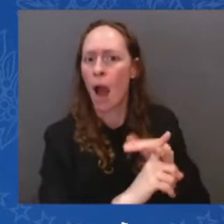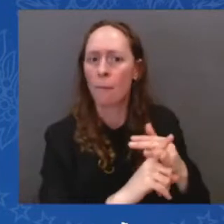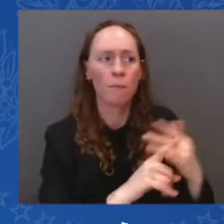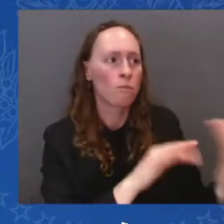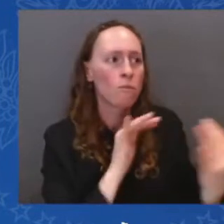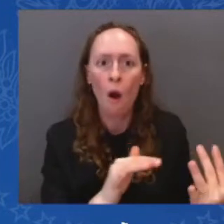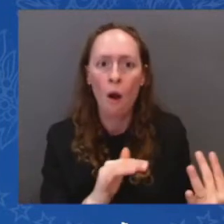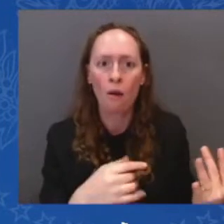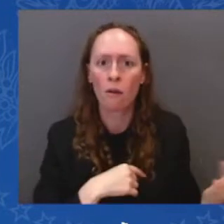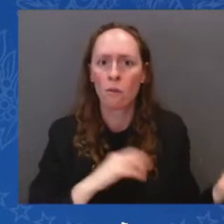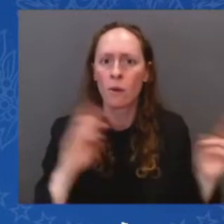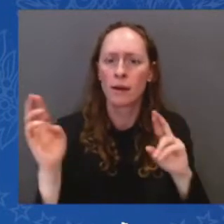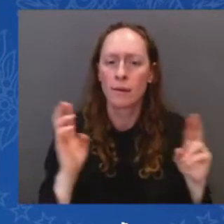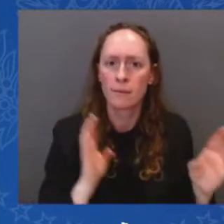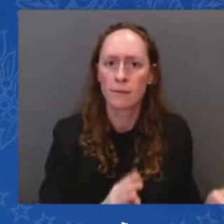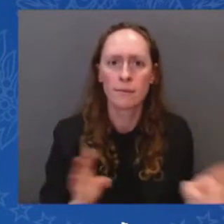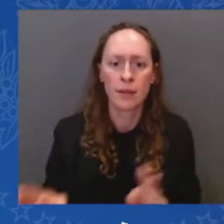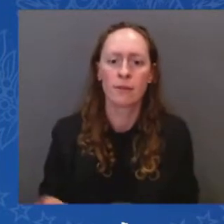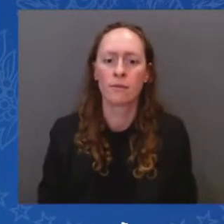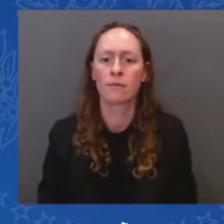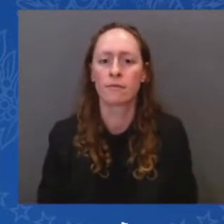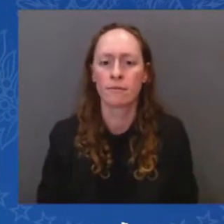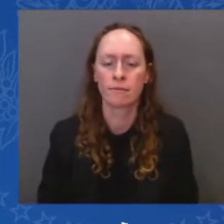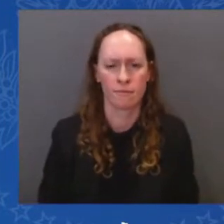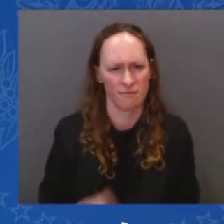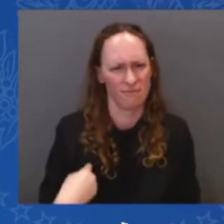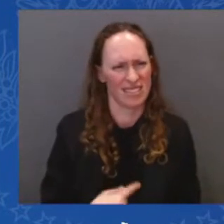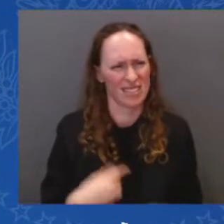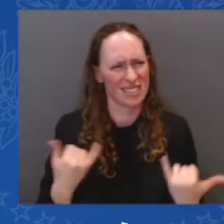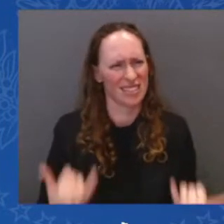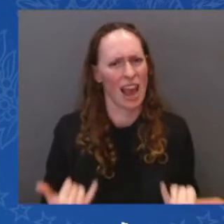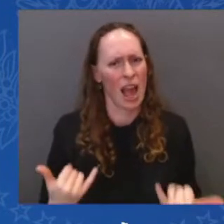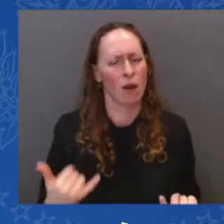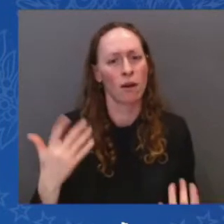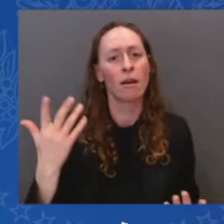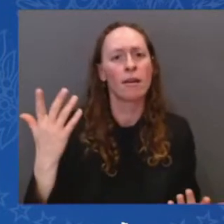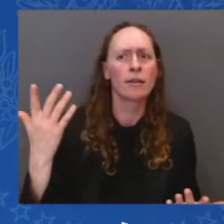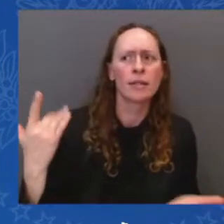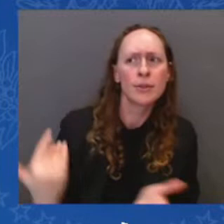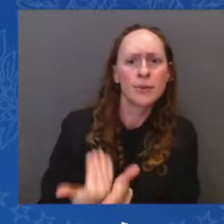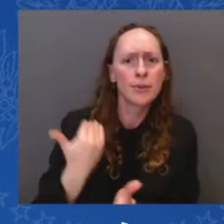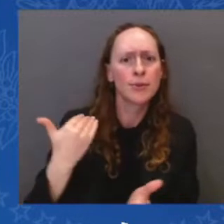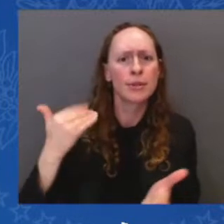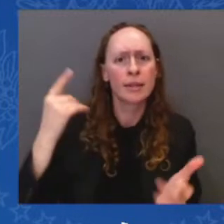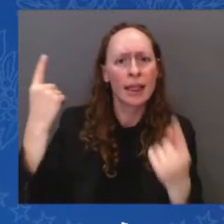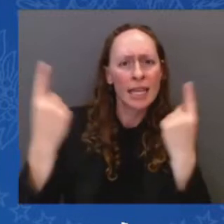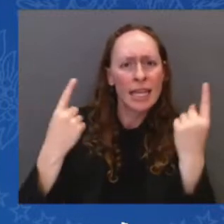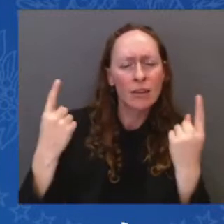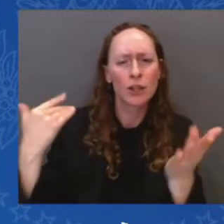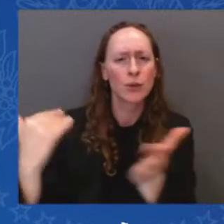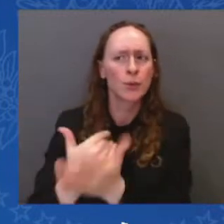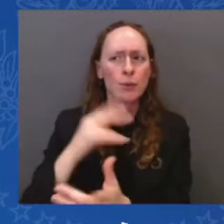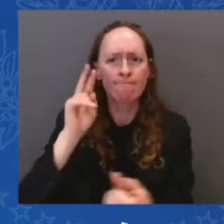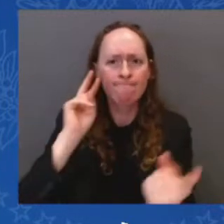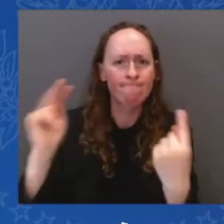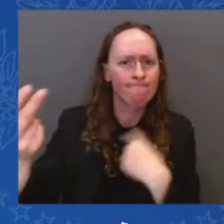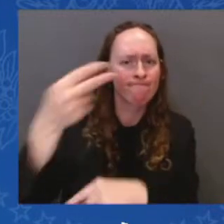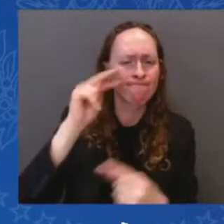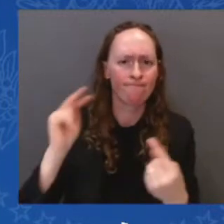concepts and approaches. Finally, trust is the foundation of our